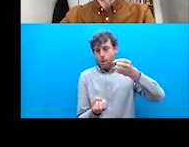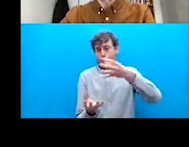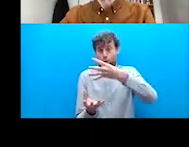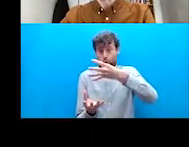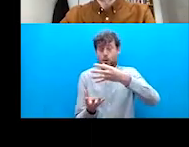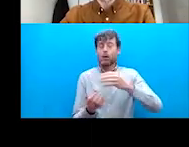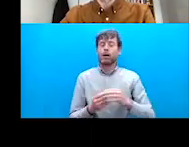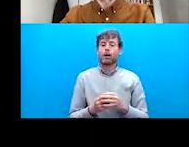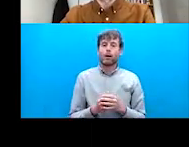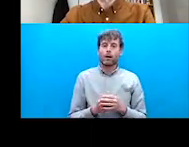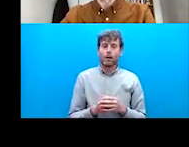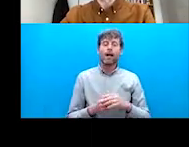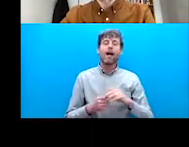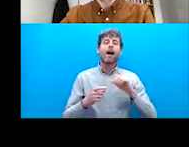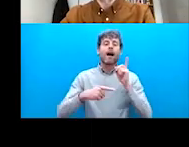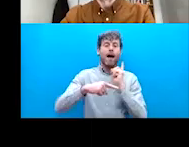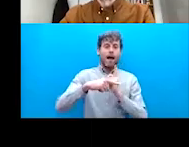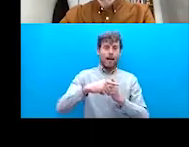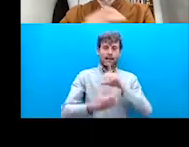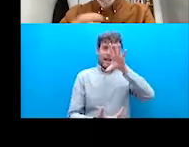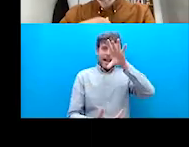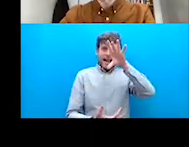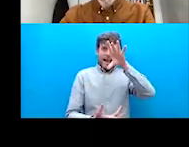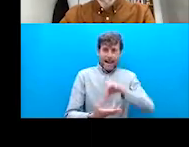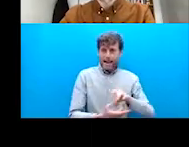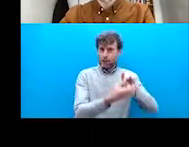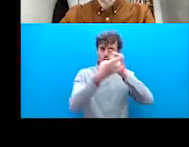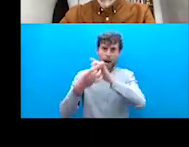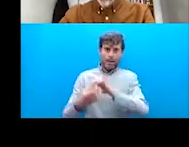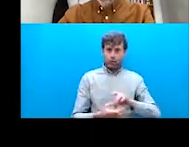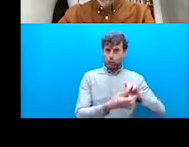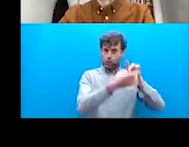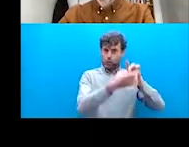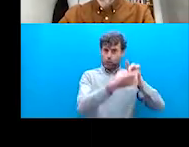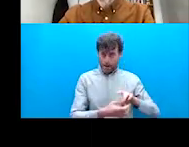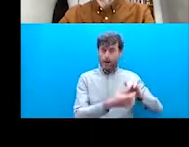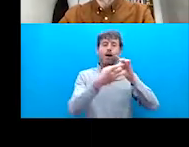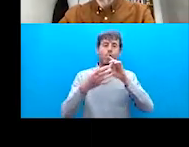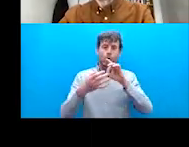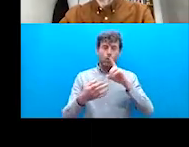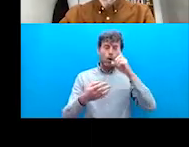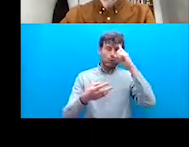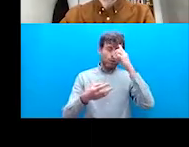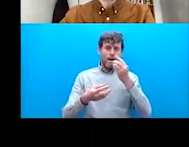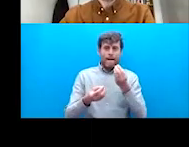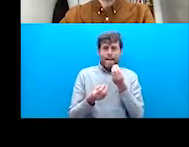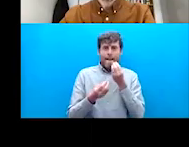And finally, integration of information coming out from each stream at the level of the discourse model.